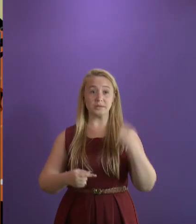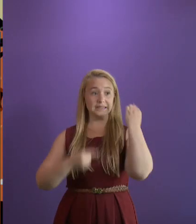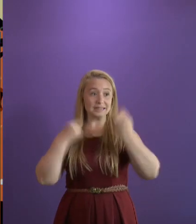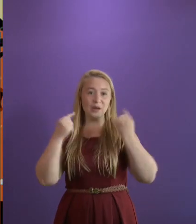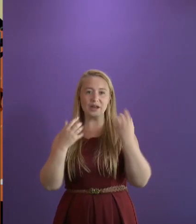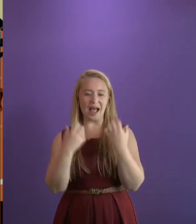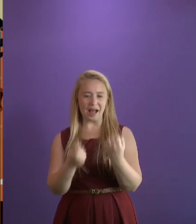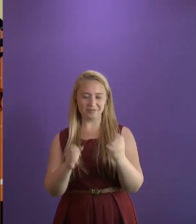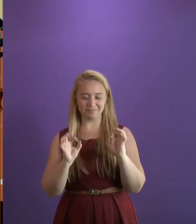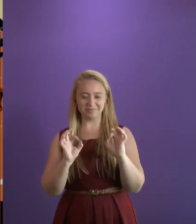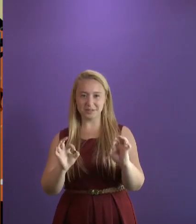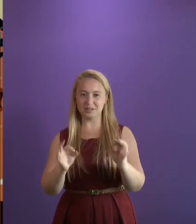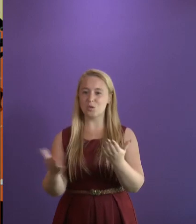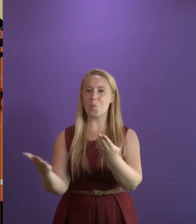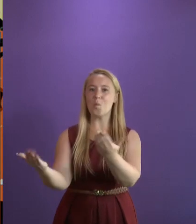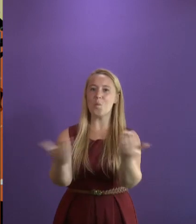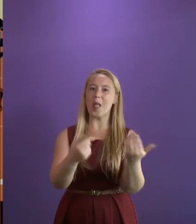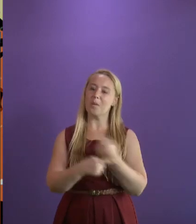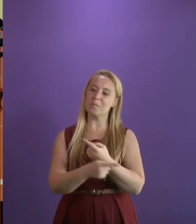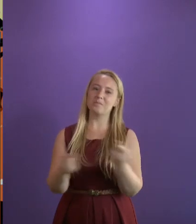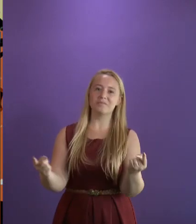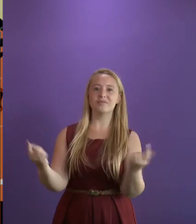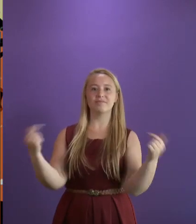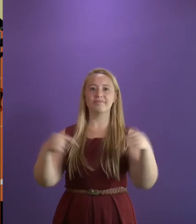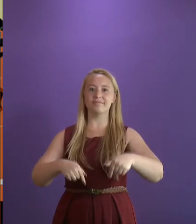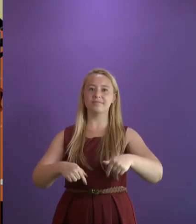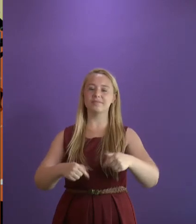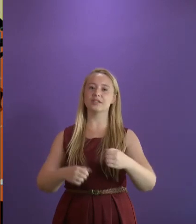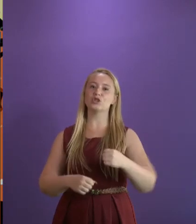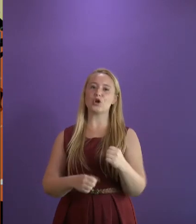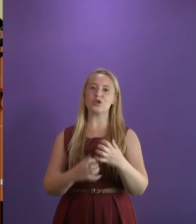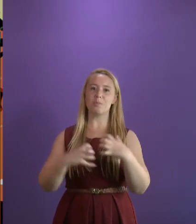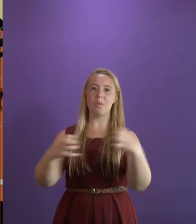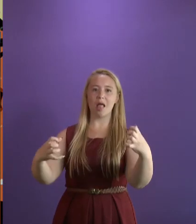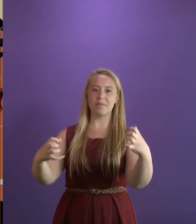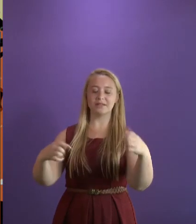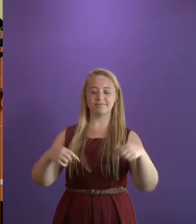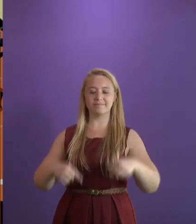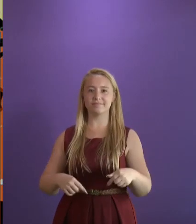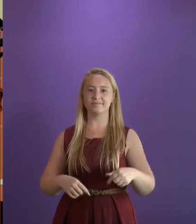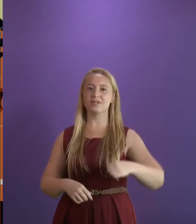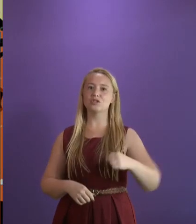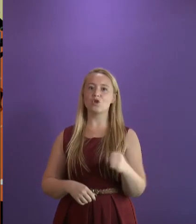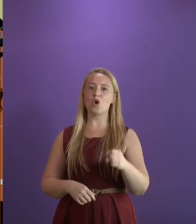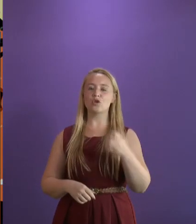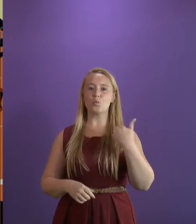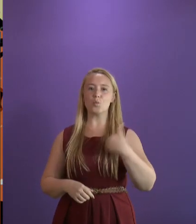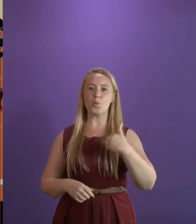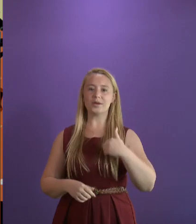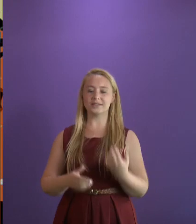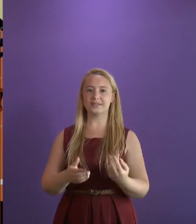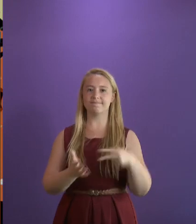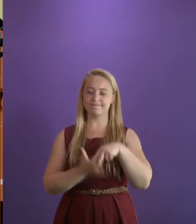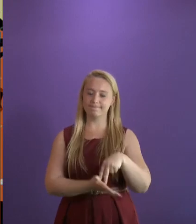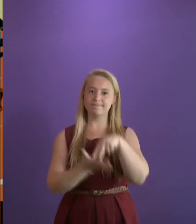so welcome all of you to the Scottish Parliament and to the Scotland Women's Stand event. This is the first of its